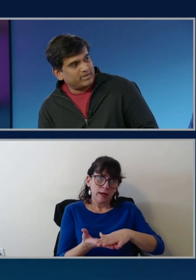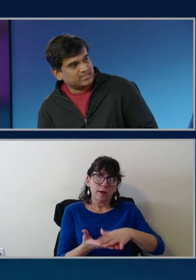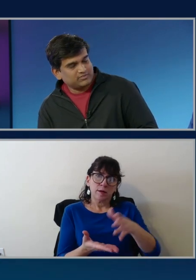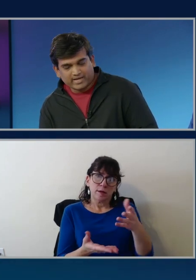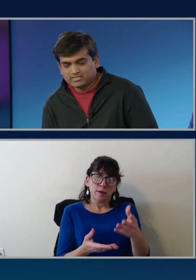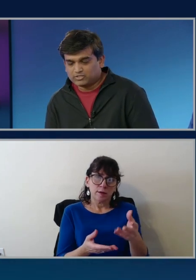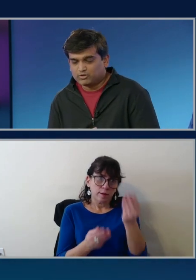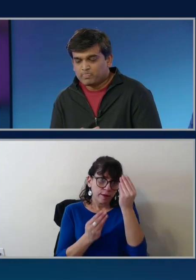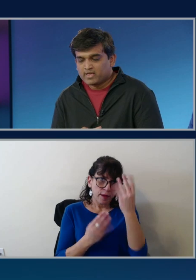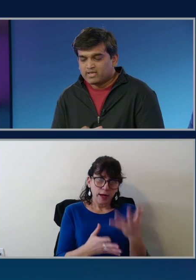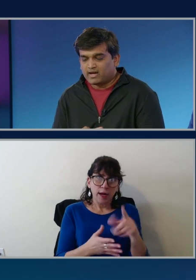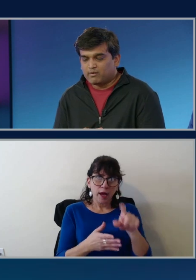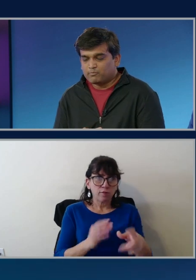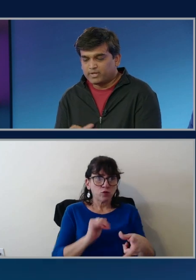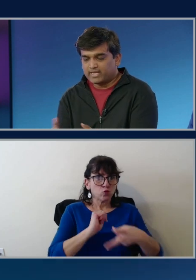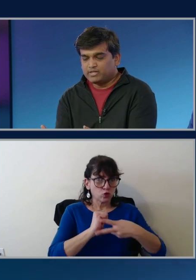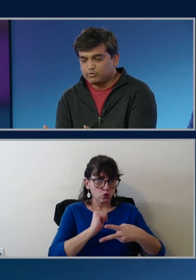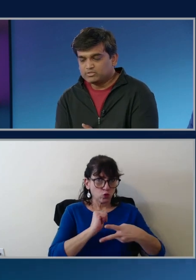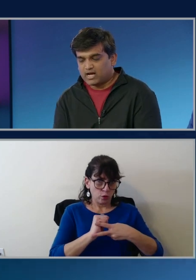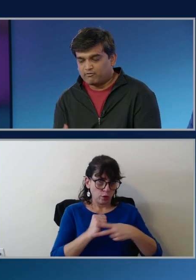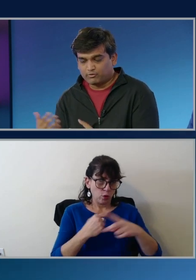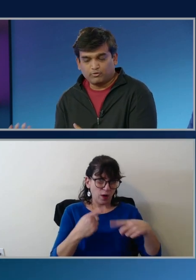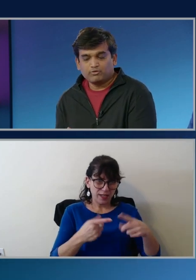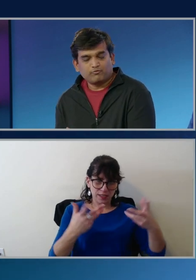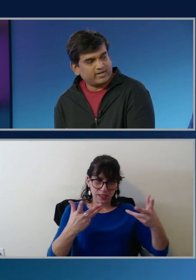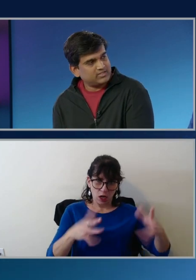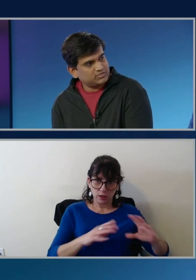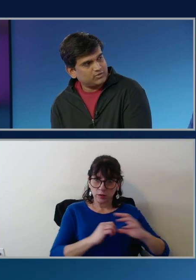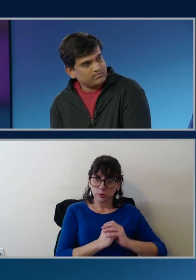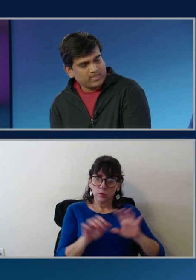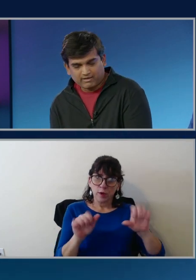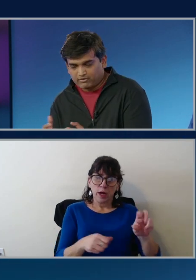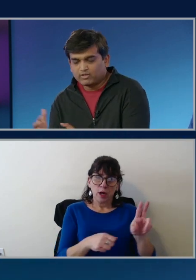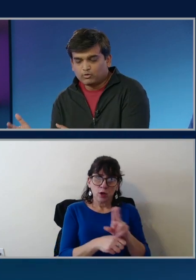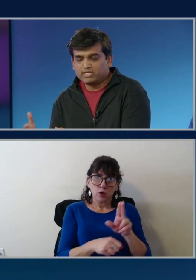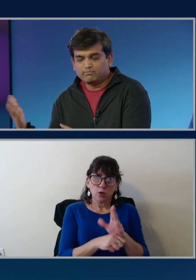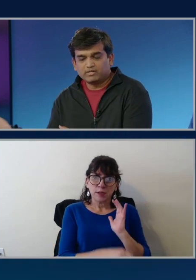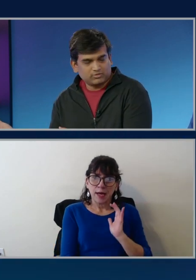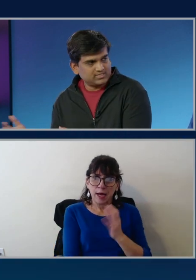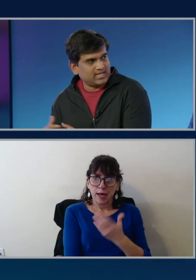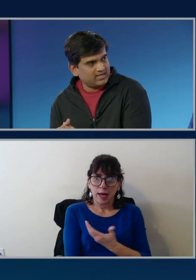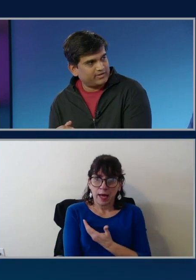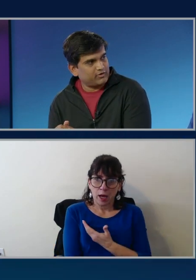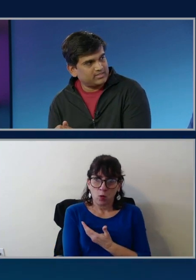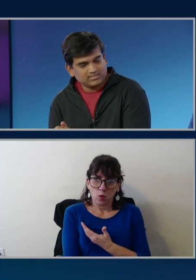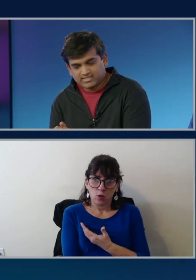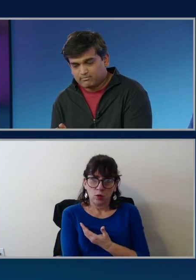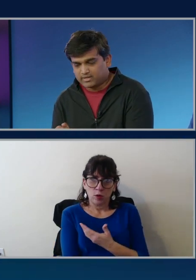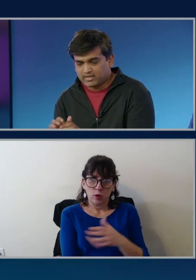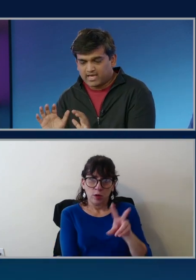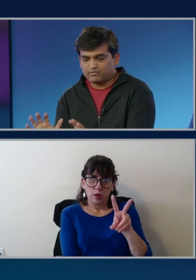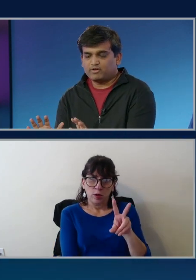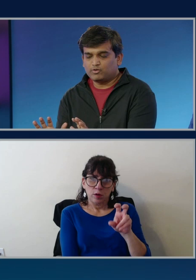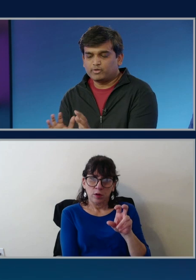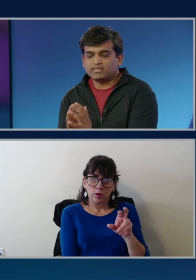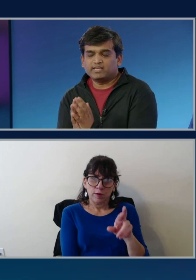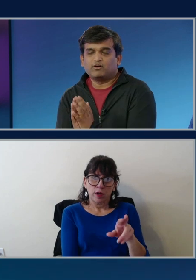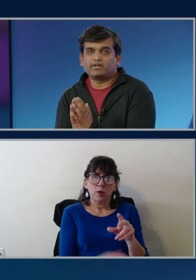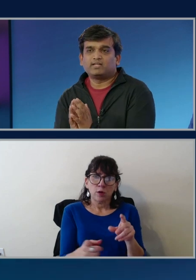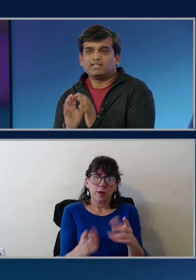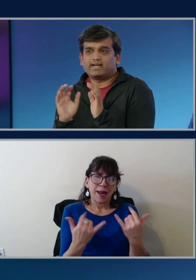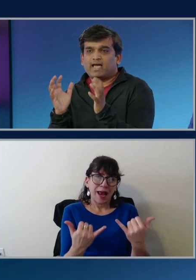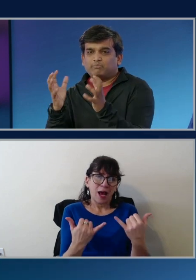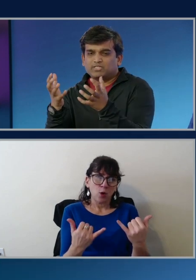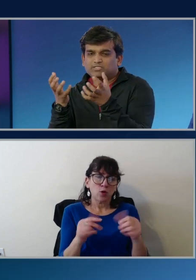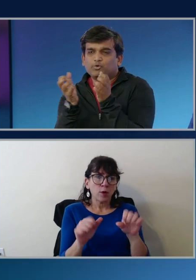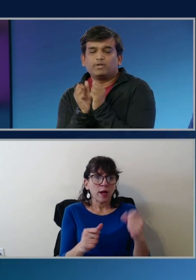those embeddings, right? So we can use our own vector store, and we will go deep into this later on in this day. But as of now, you can think of